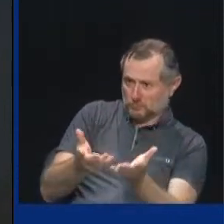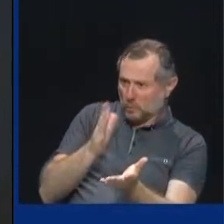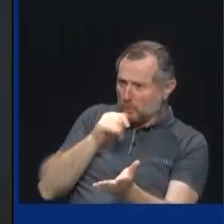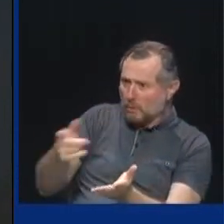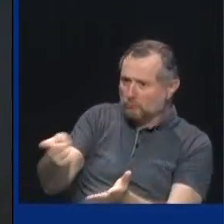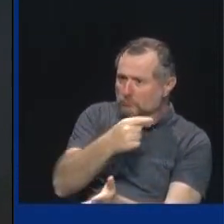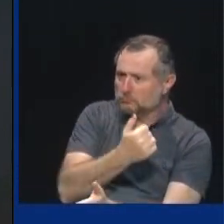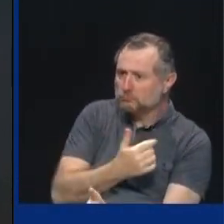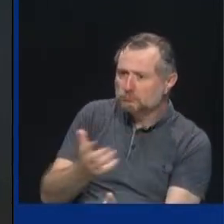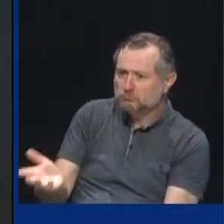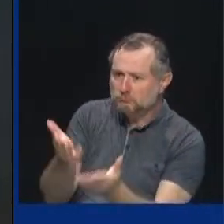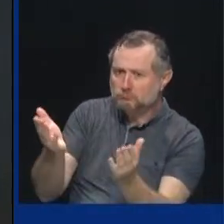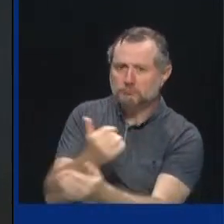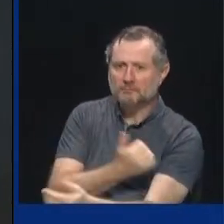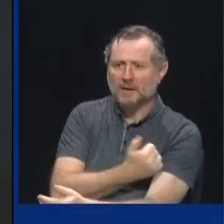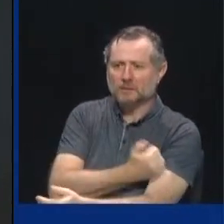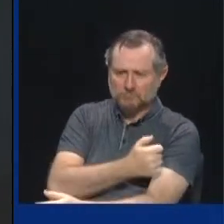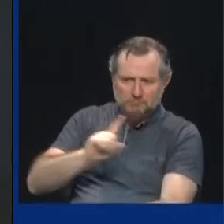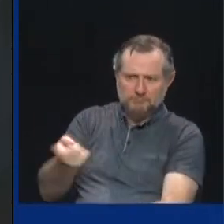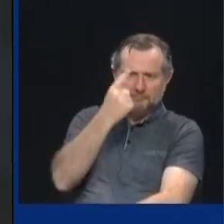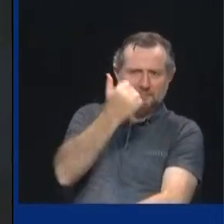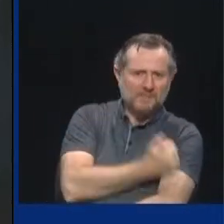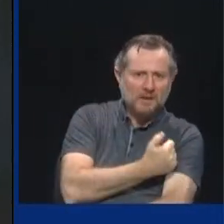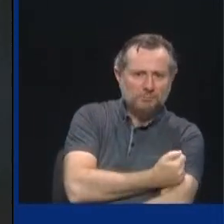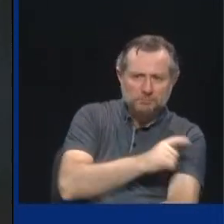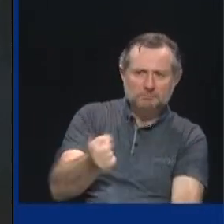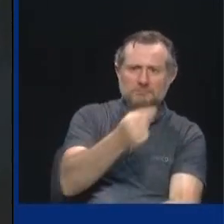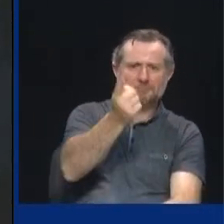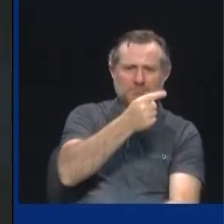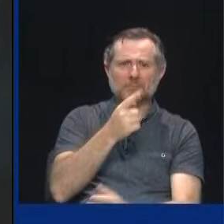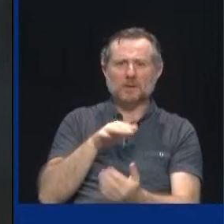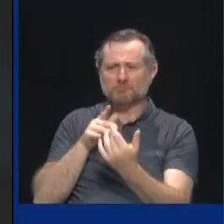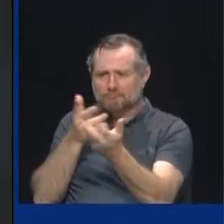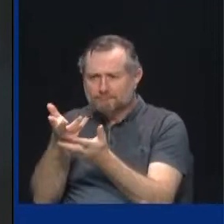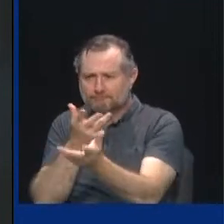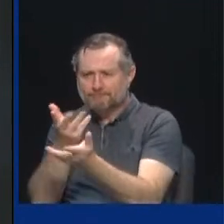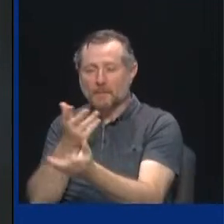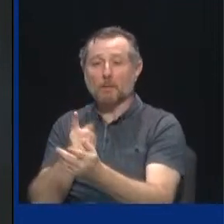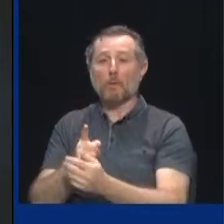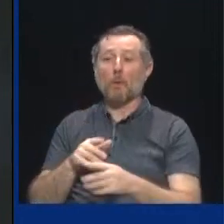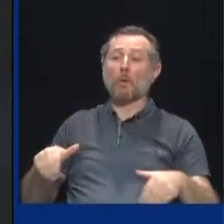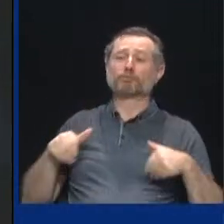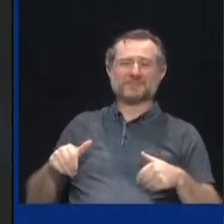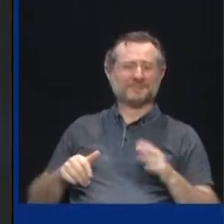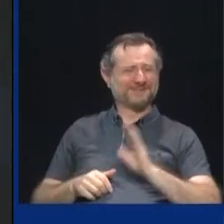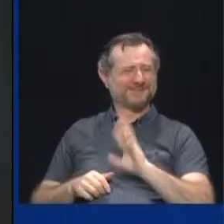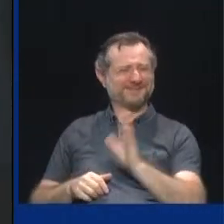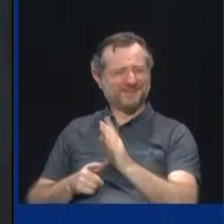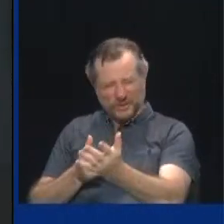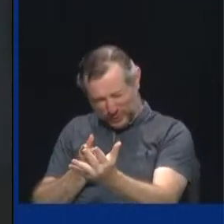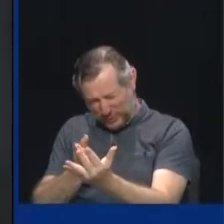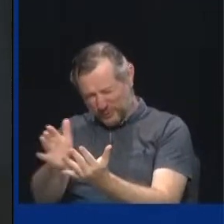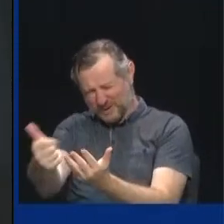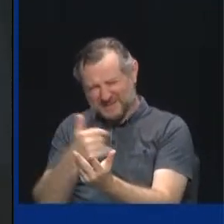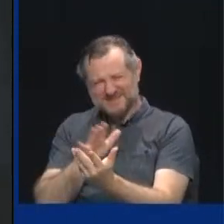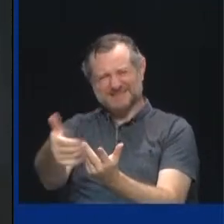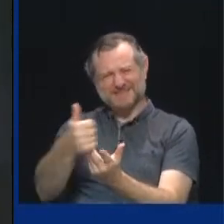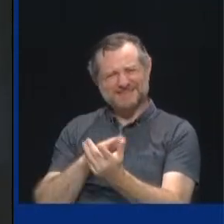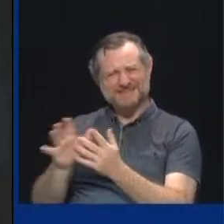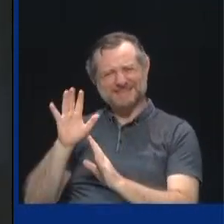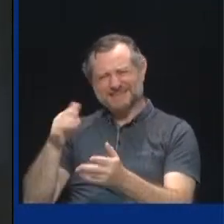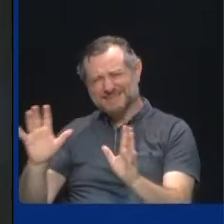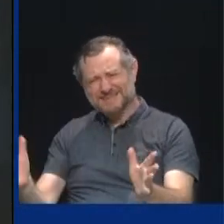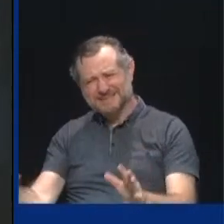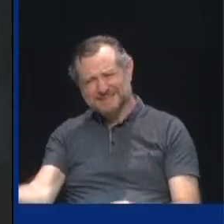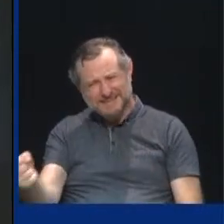worried about? Speak their language and talk them through it and get them a vaccine. But